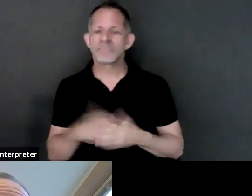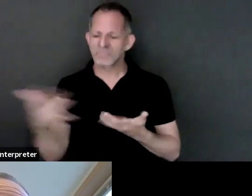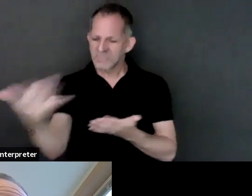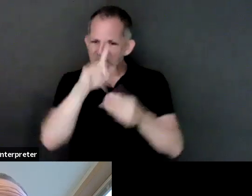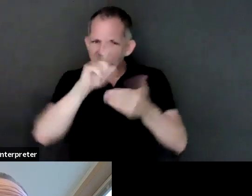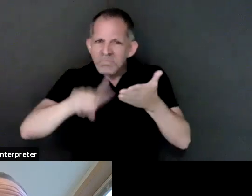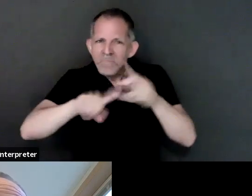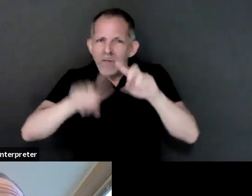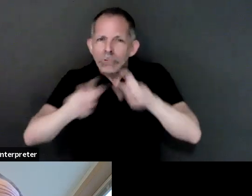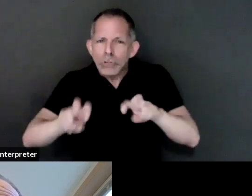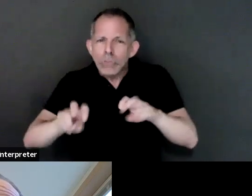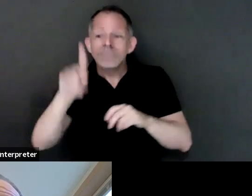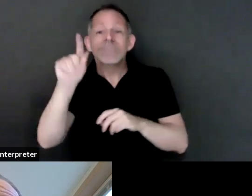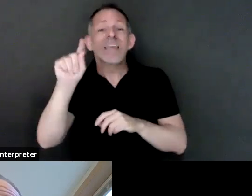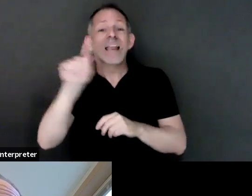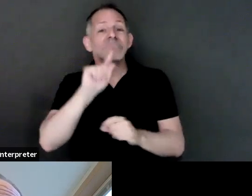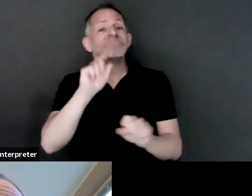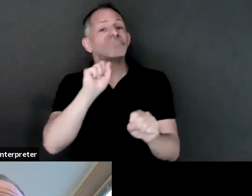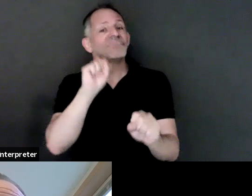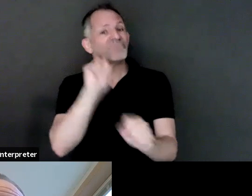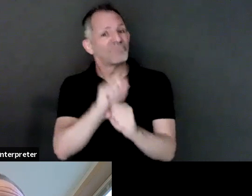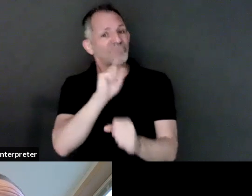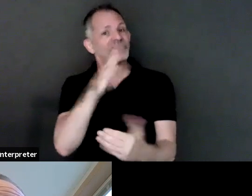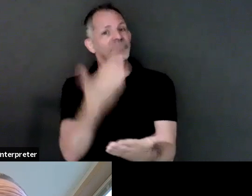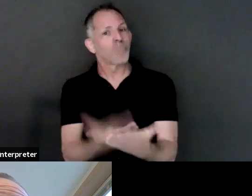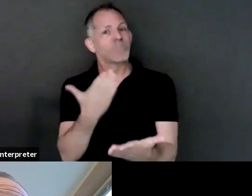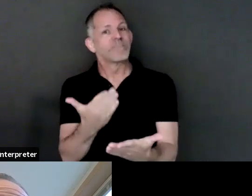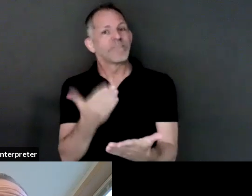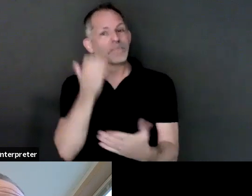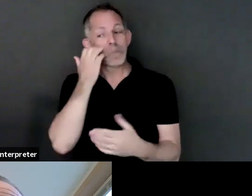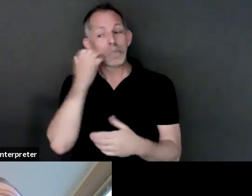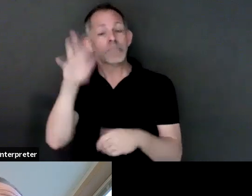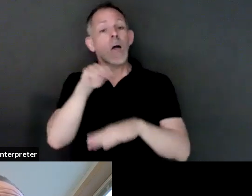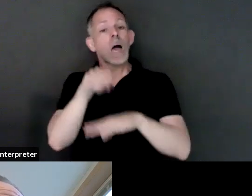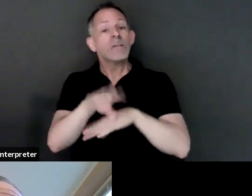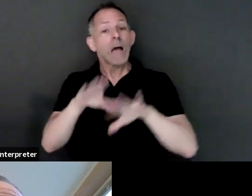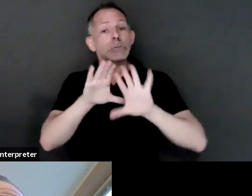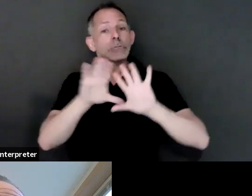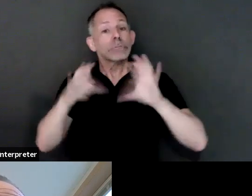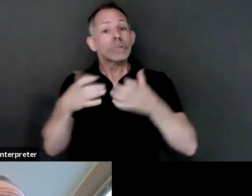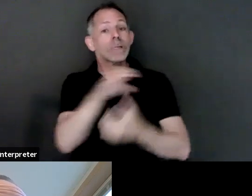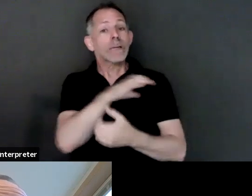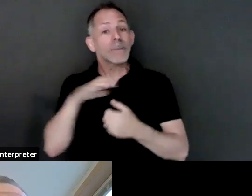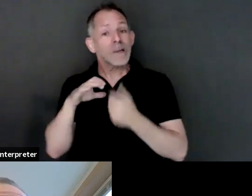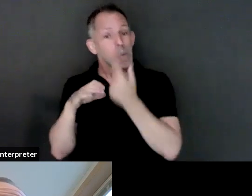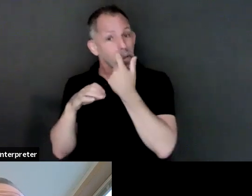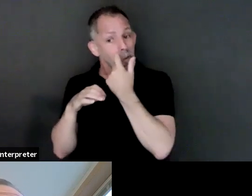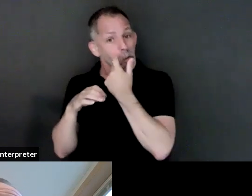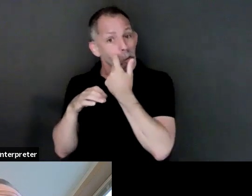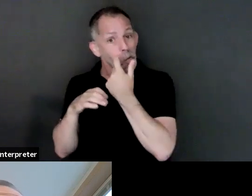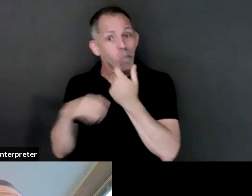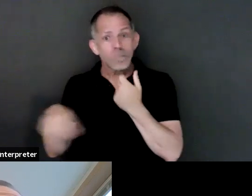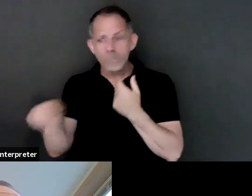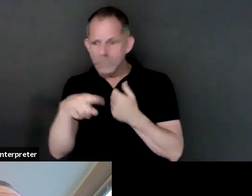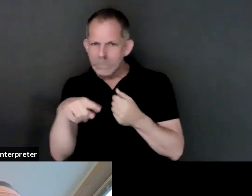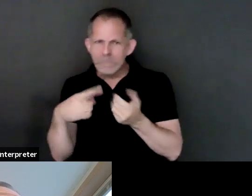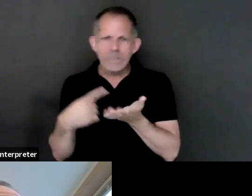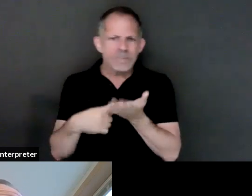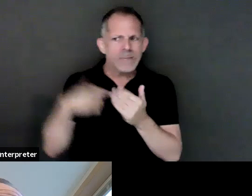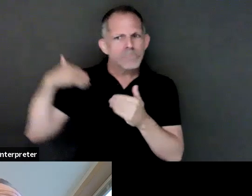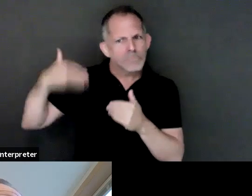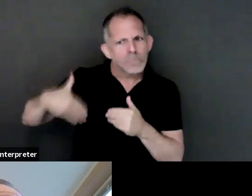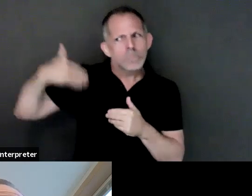Committee on Immunization Practices going forward. They've got several meetings in the next month or two where they keep reviewing this